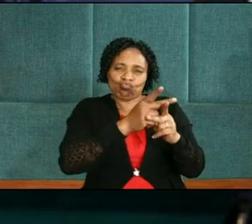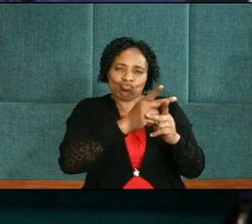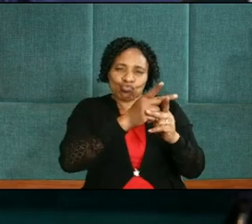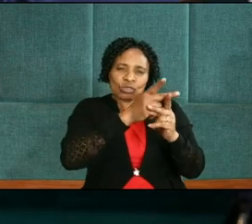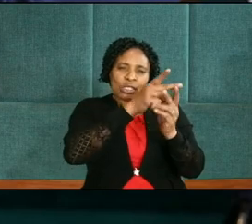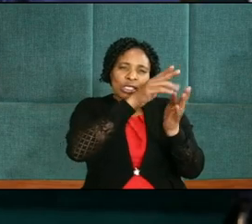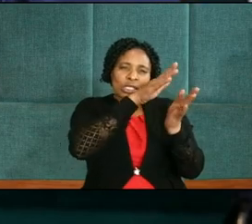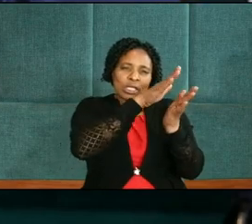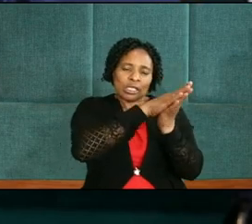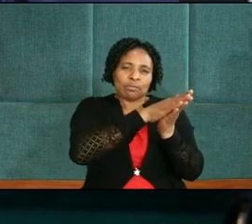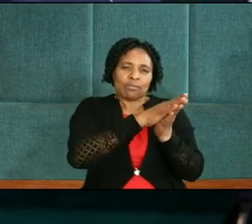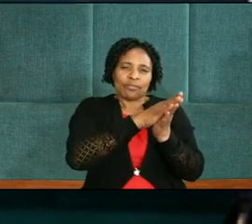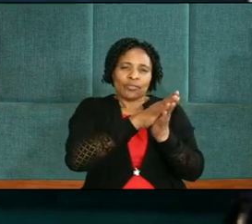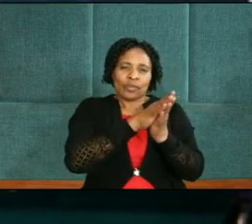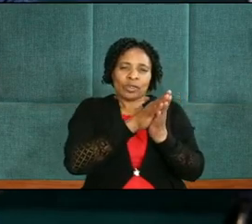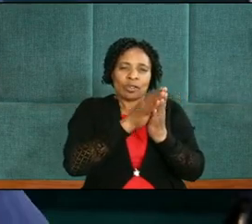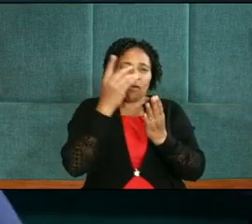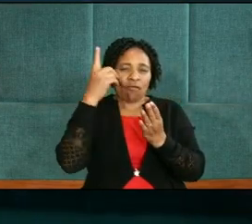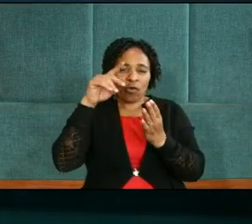contract.